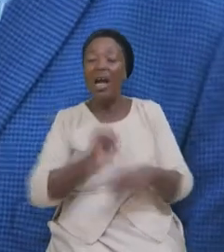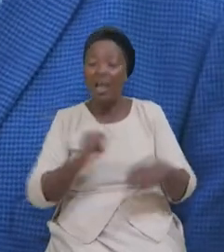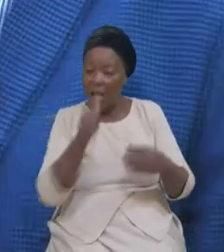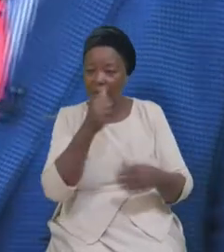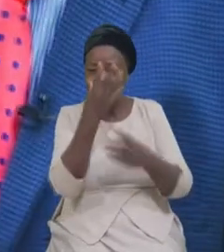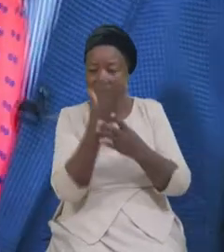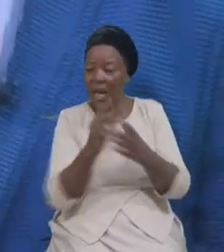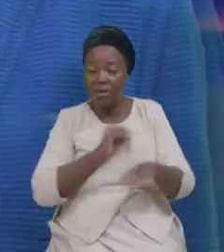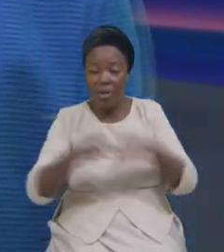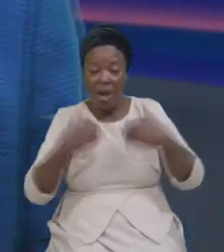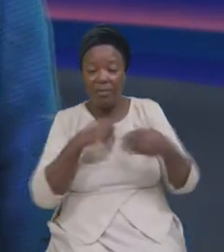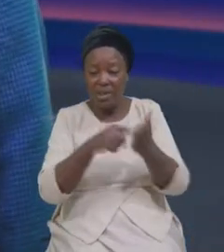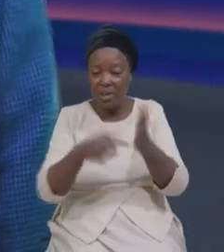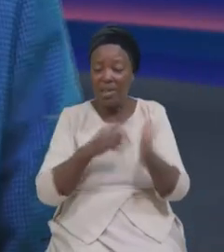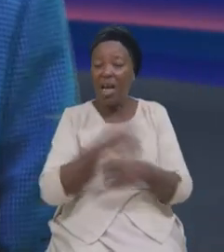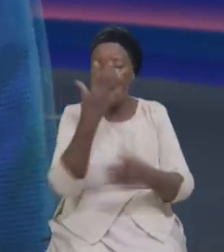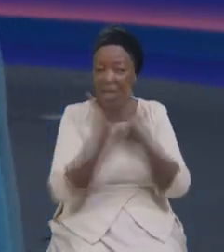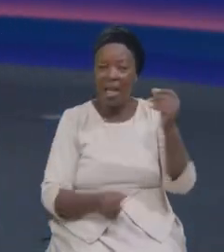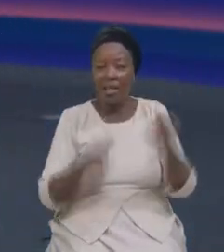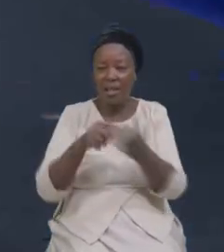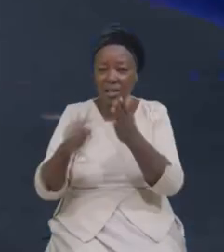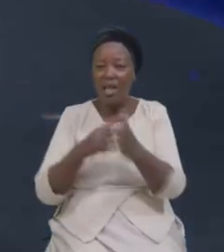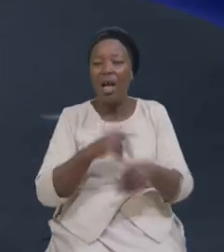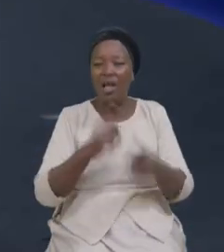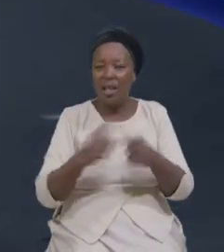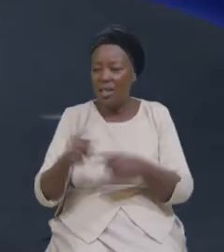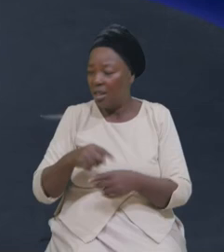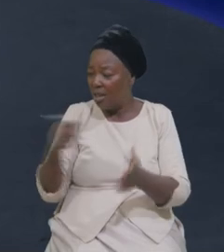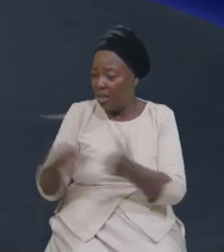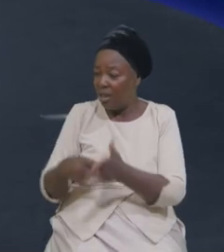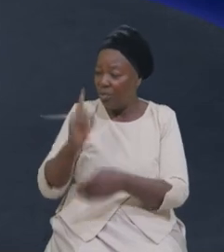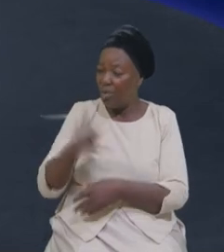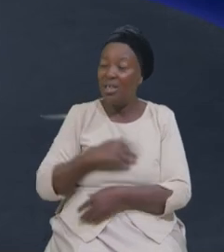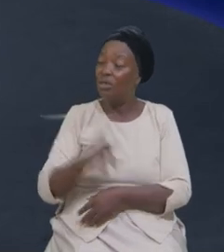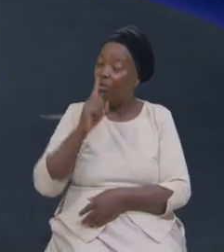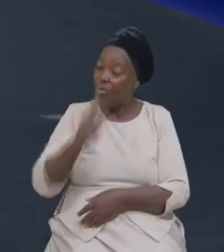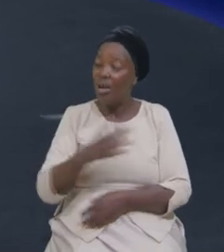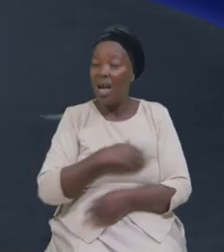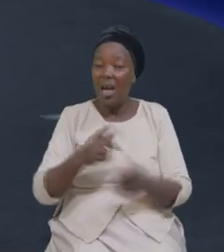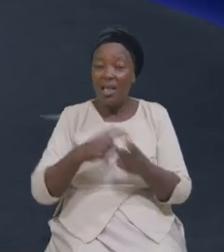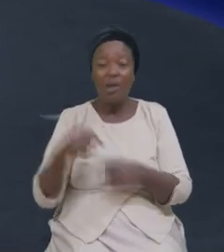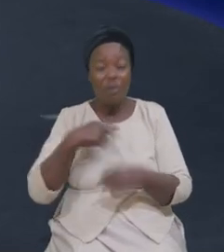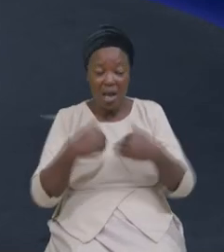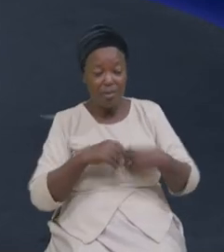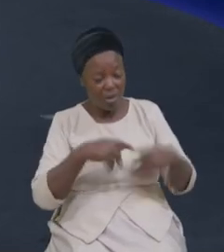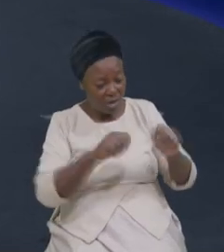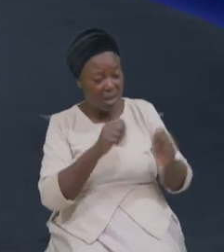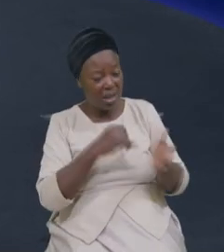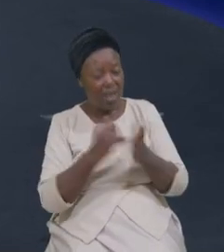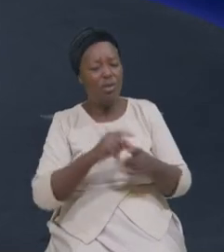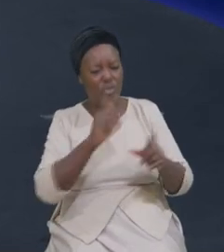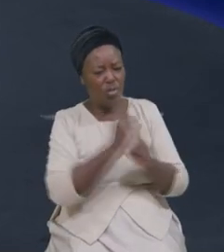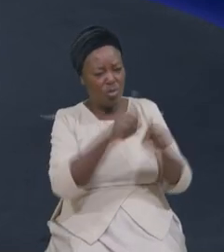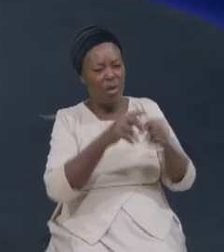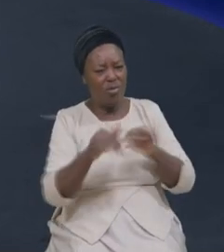faith, believe that, you know, this will happen. This one is real, and we are behind this one. What do I do? Do